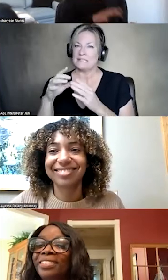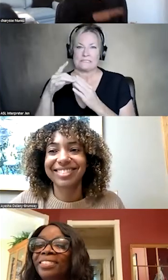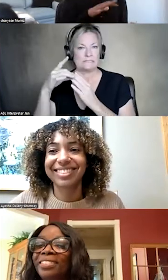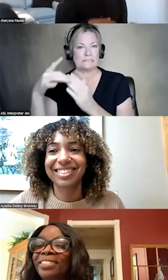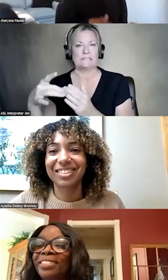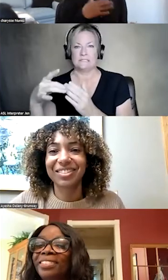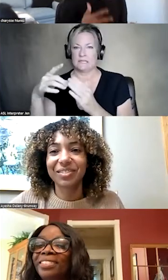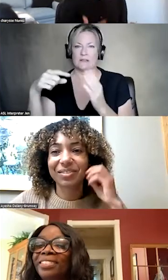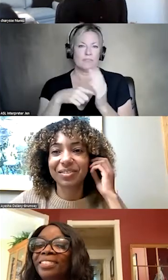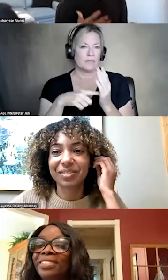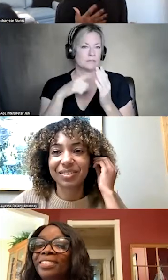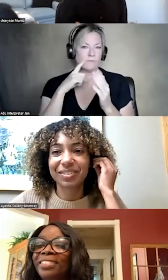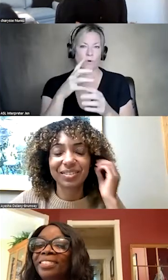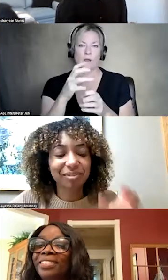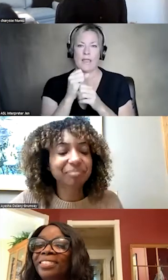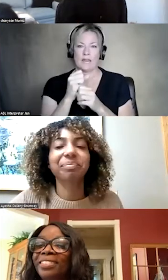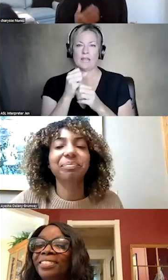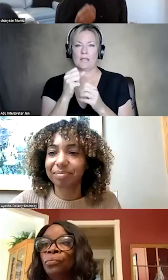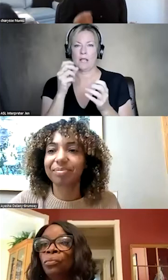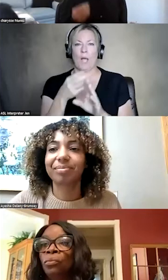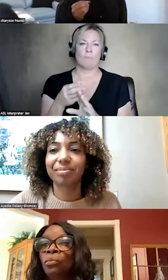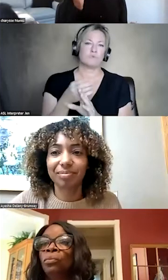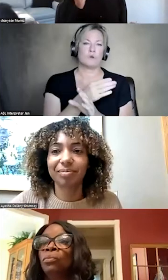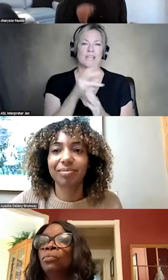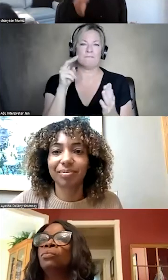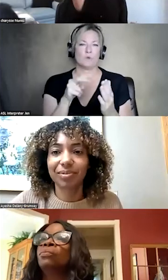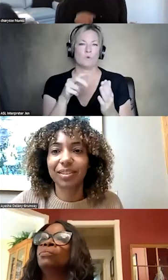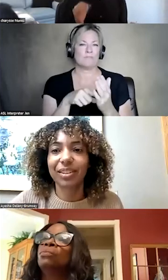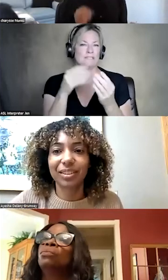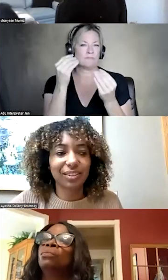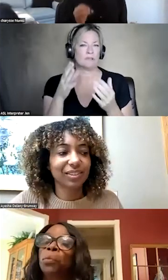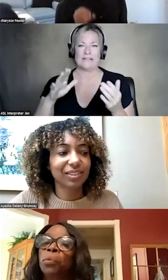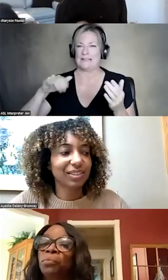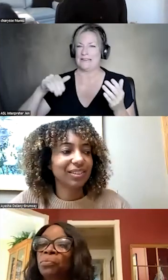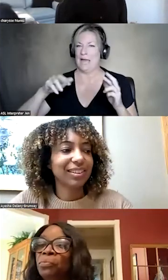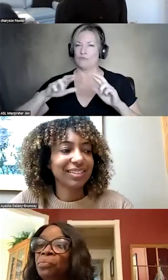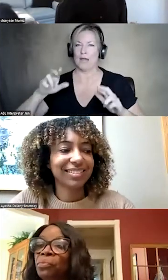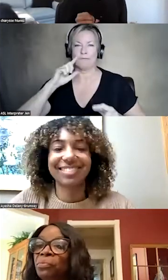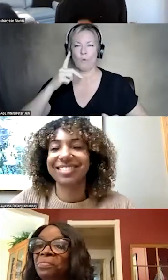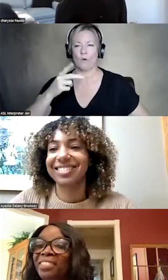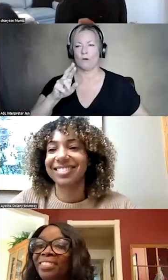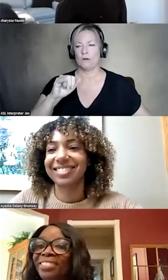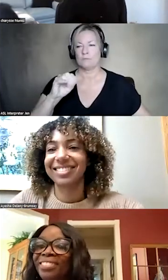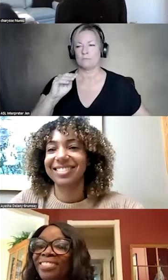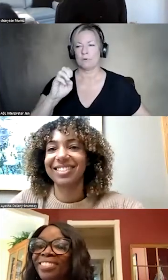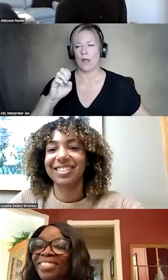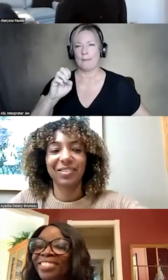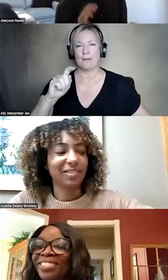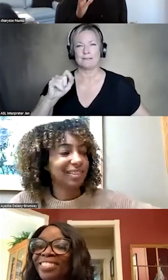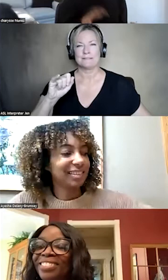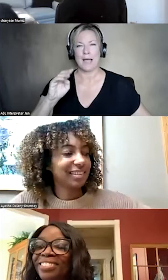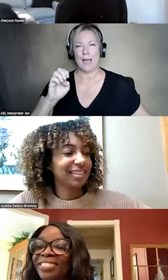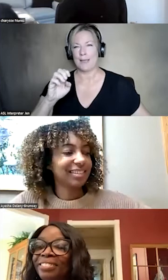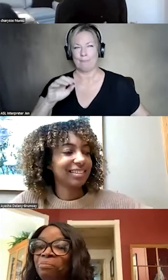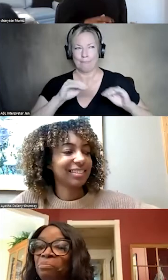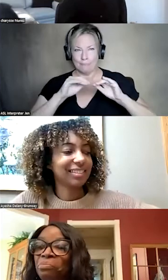say, in terms of getting a preview of this information. We really were not quite ready for prime time with socialization of this.